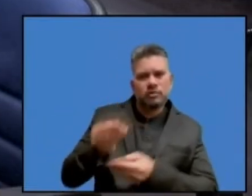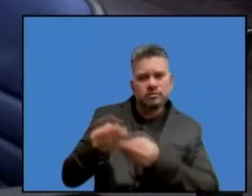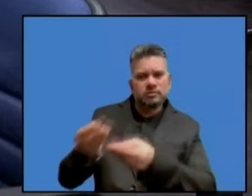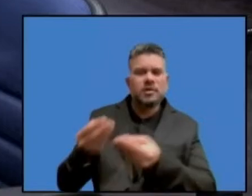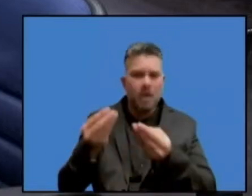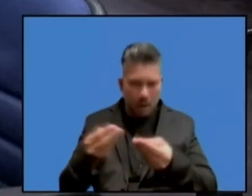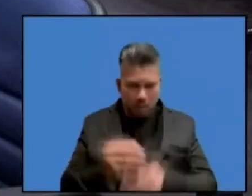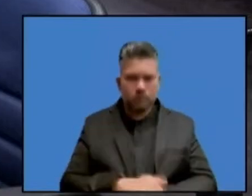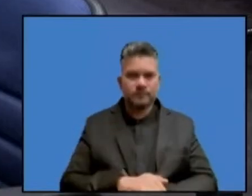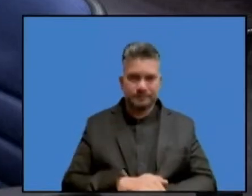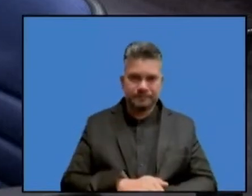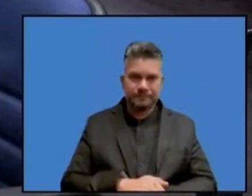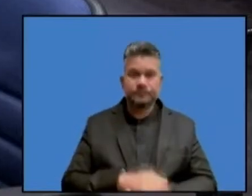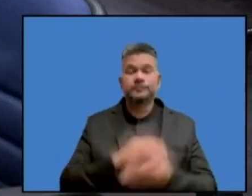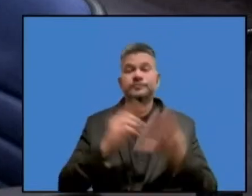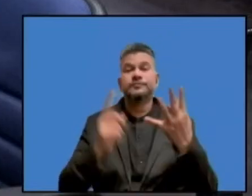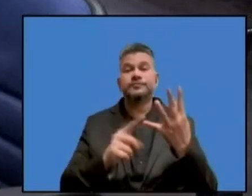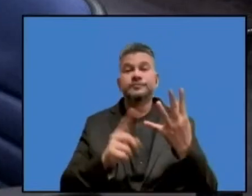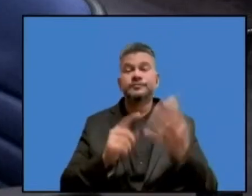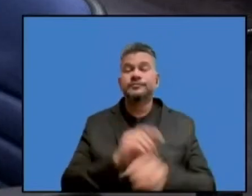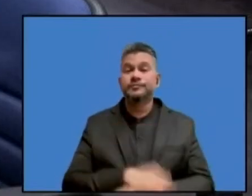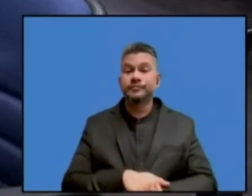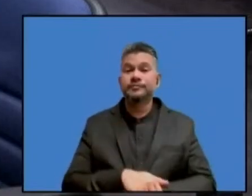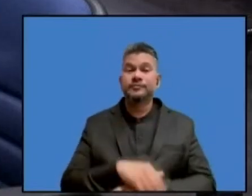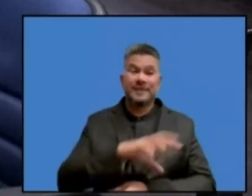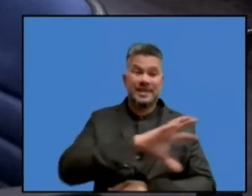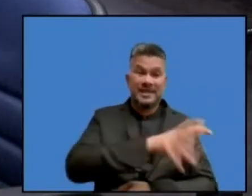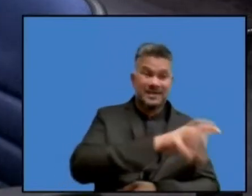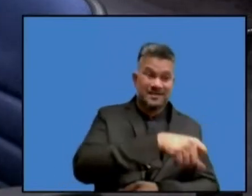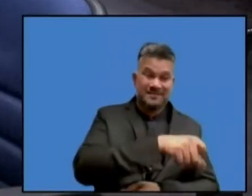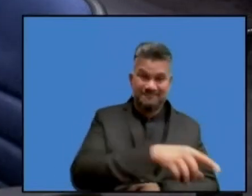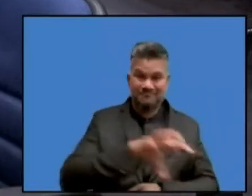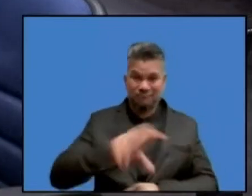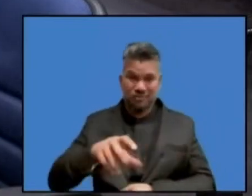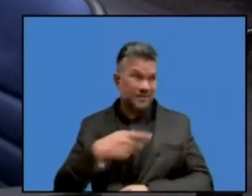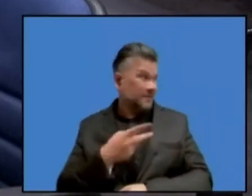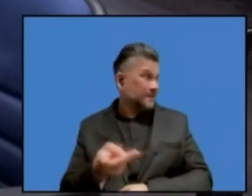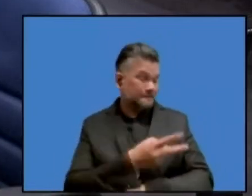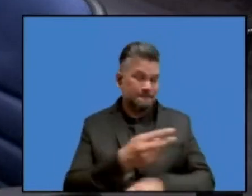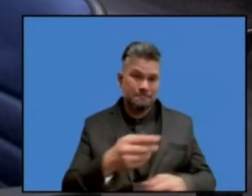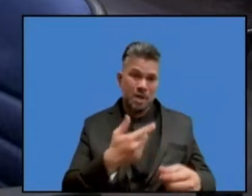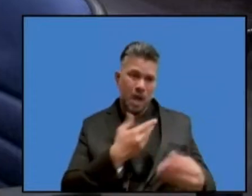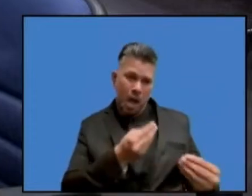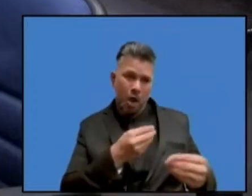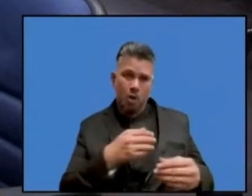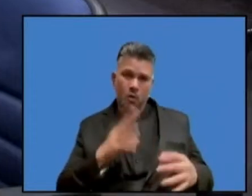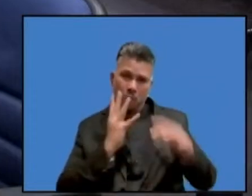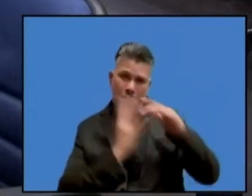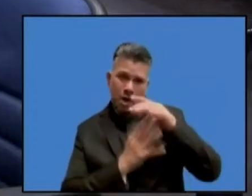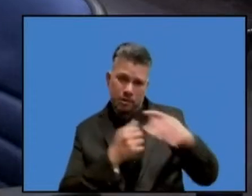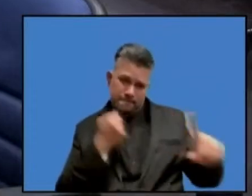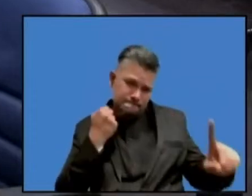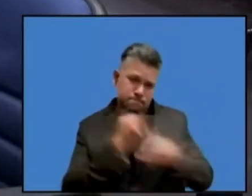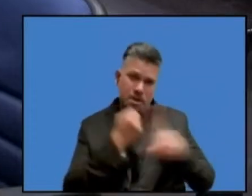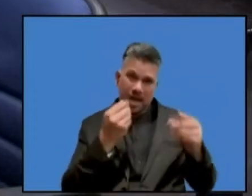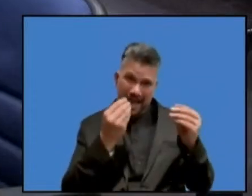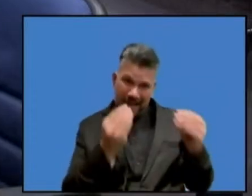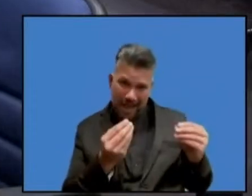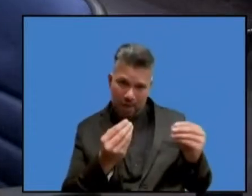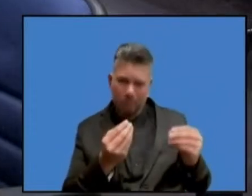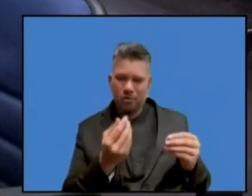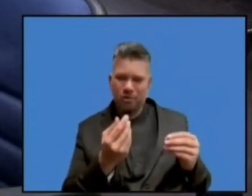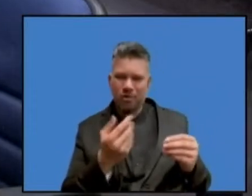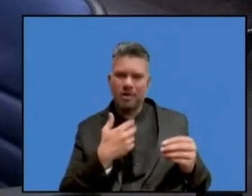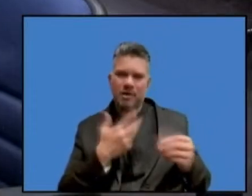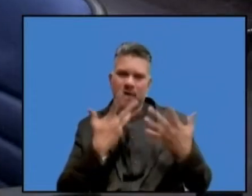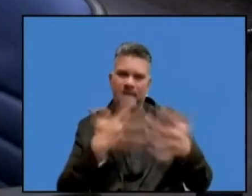developing member countries address some of the impacts of migration. For example, we are supporting a study under the Pacific Islands